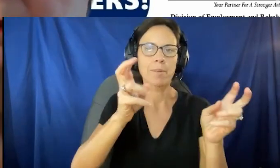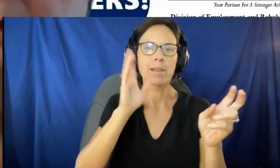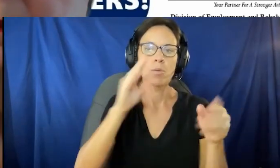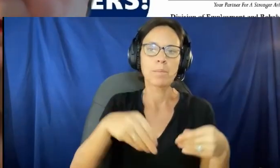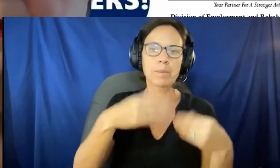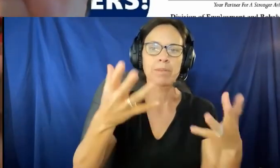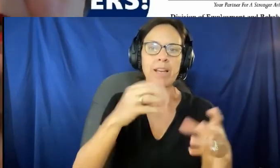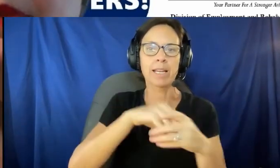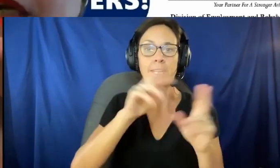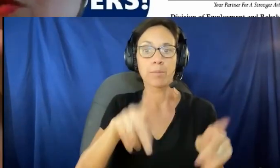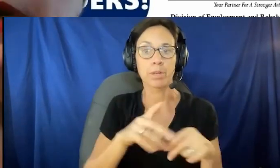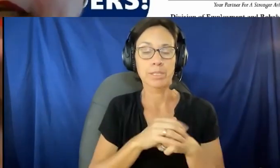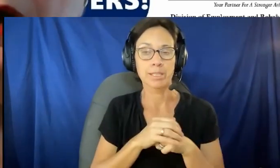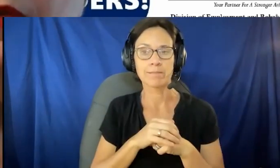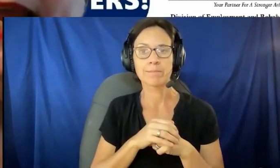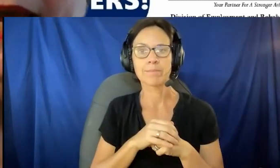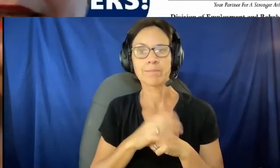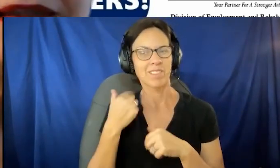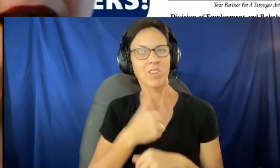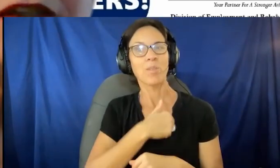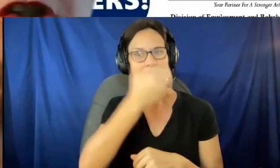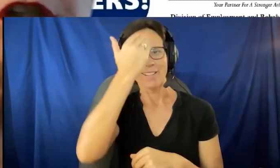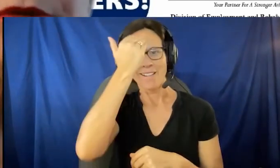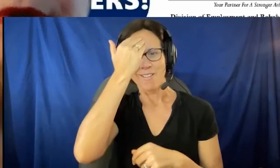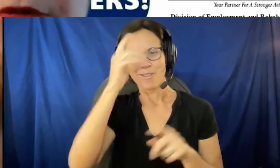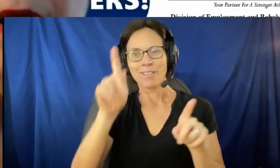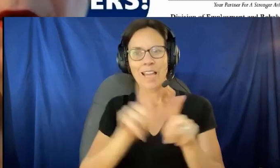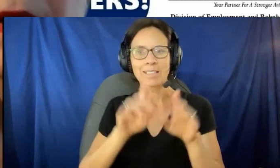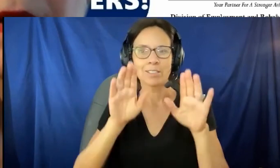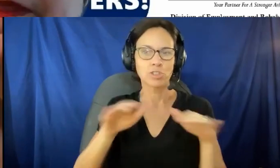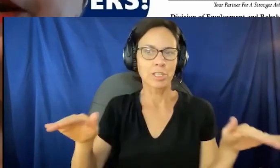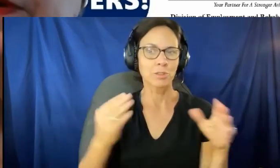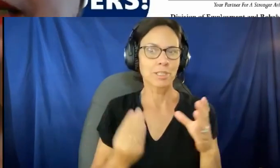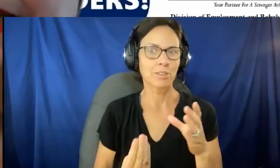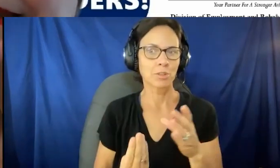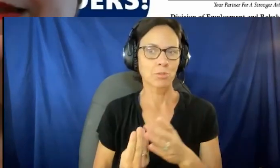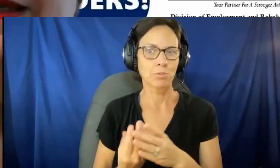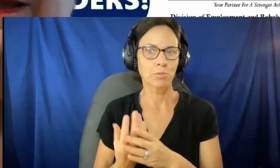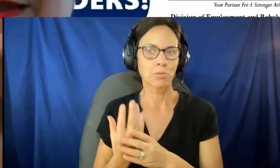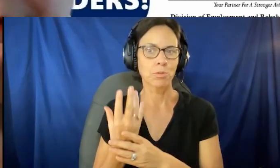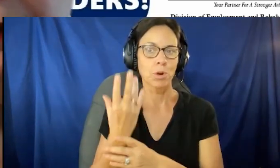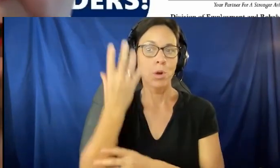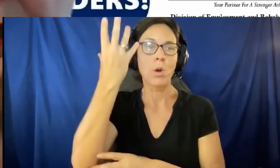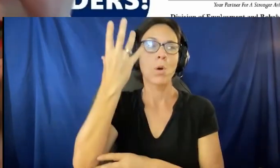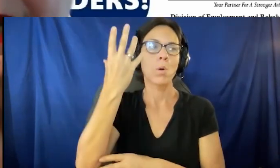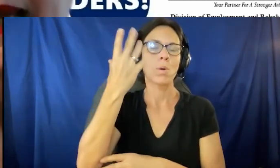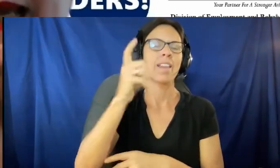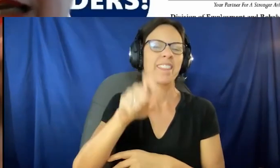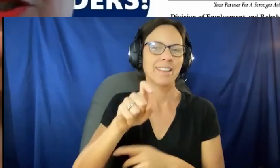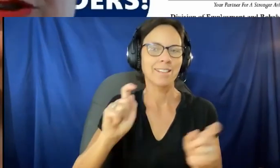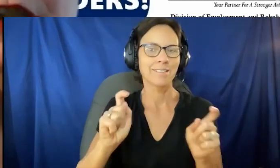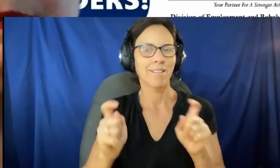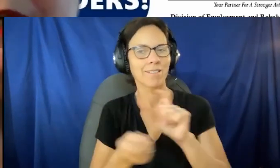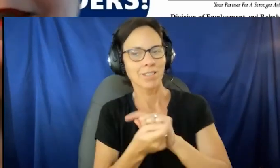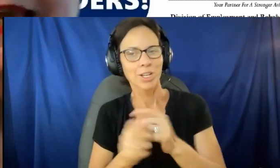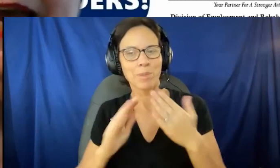person? Because we know that as children grow, their needs differ. And